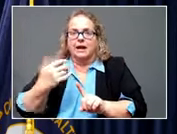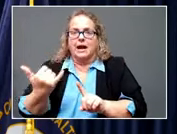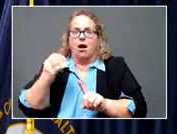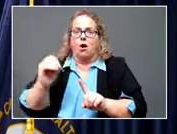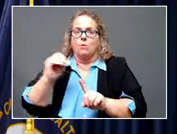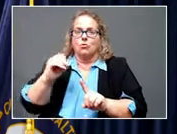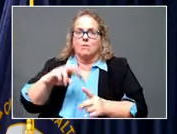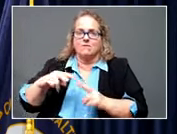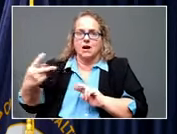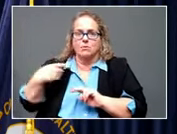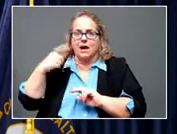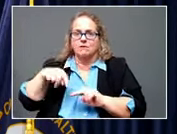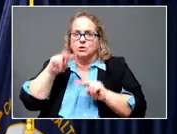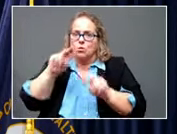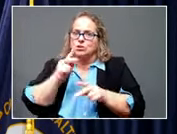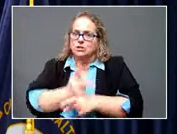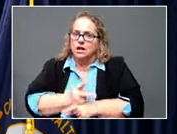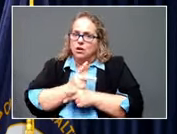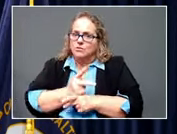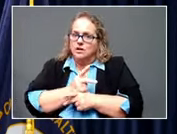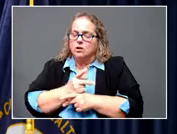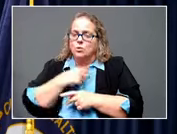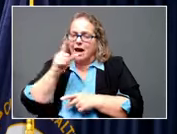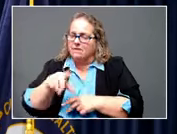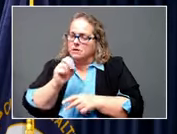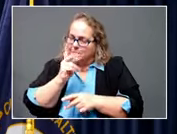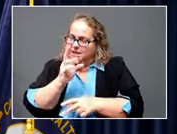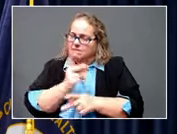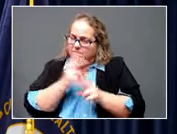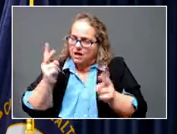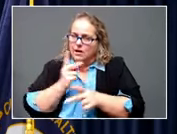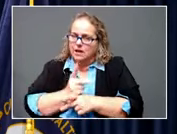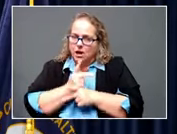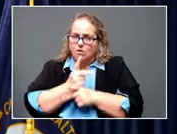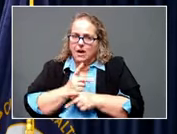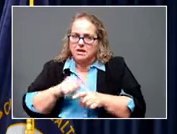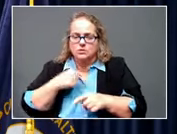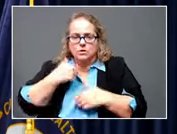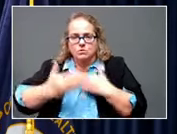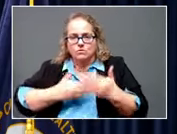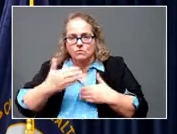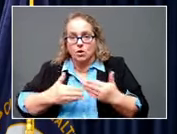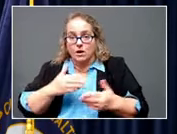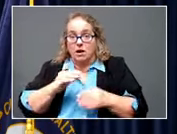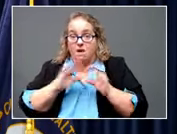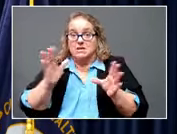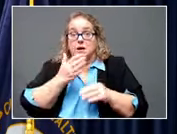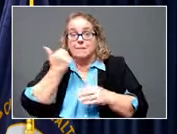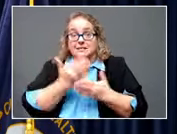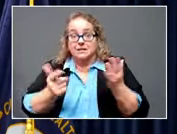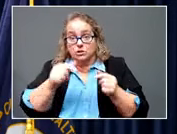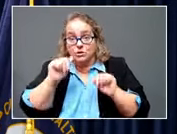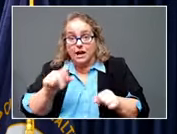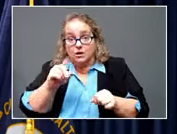carefully, and we really need to be careful as we move forward. Obviously, the best thing you can do to protect yourself